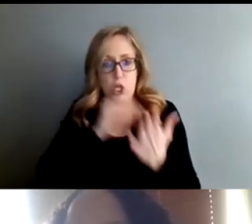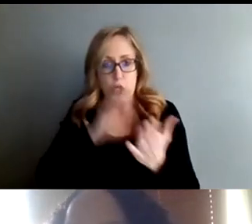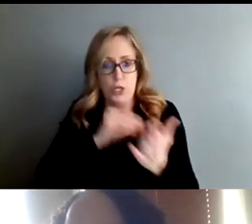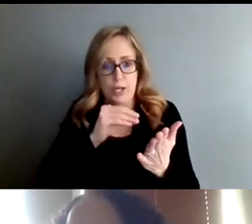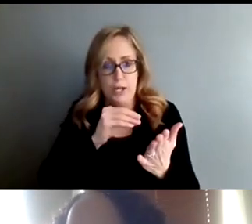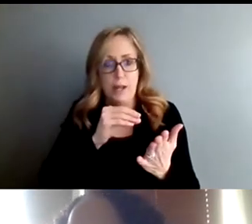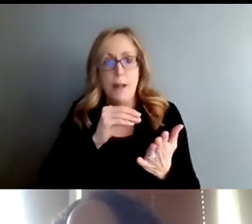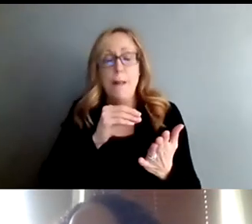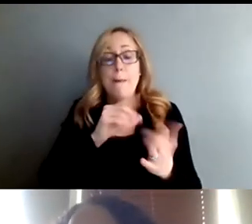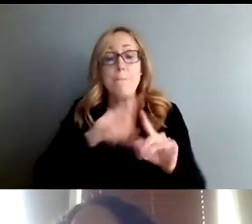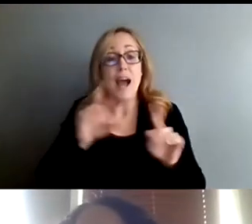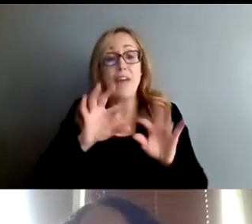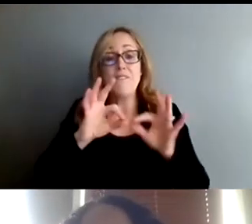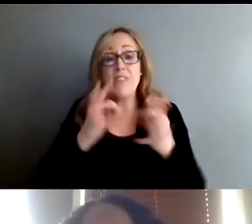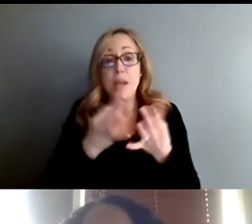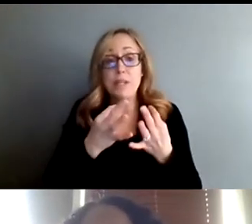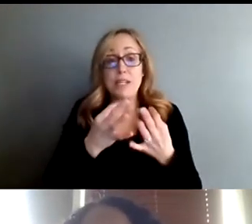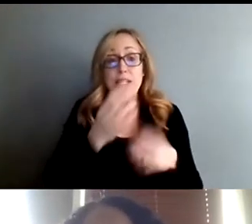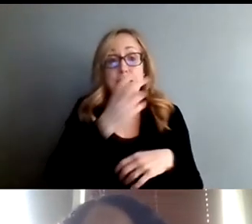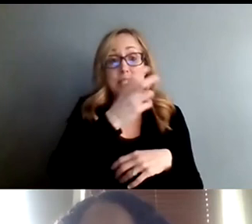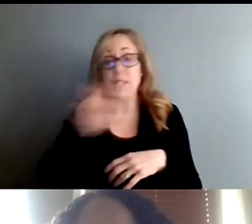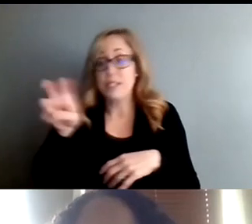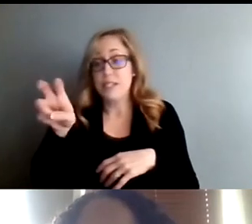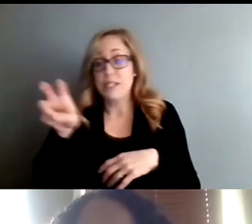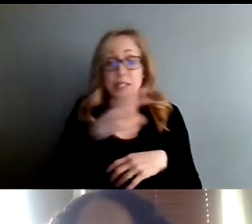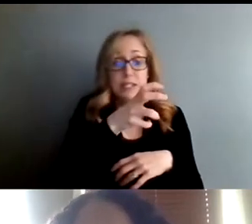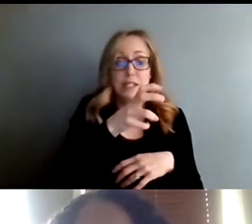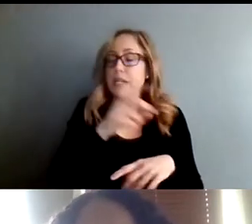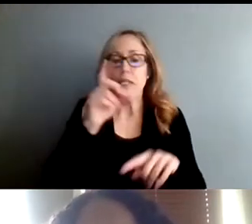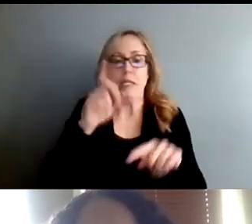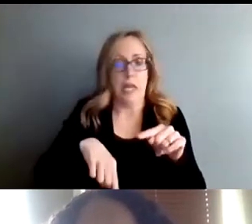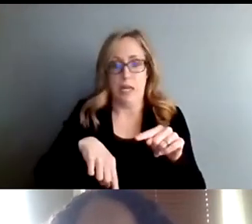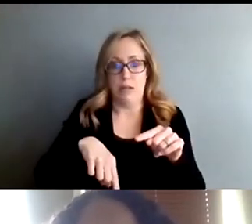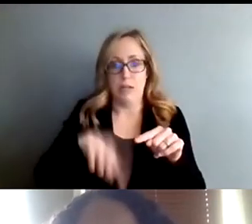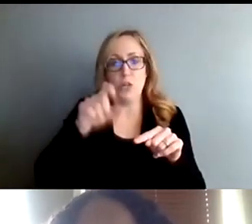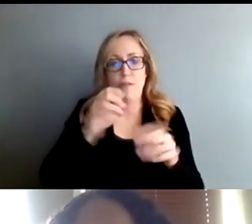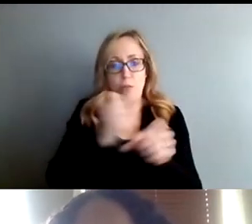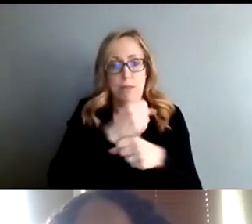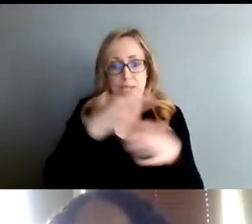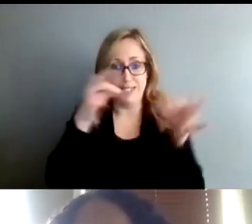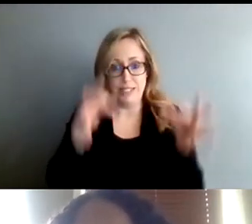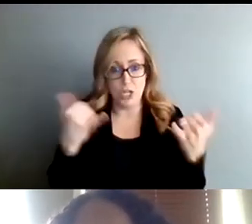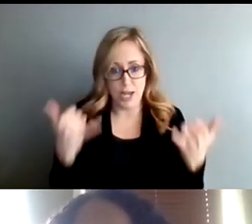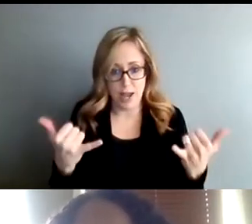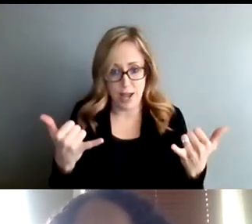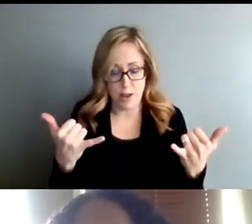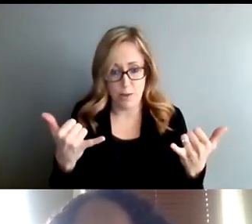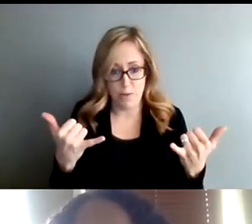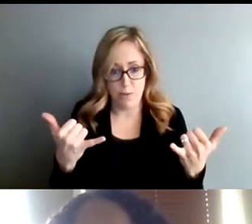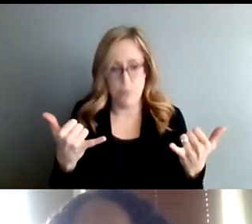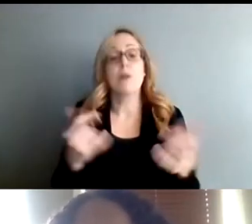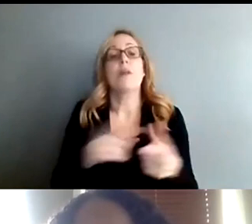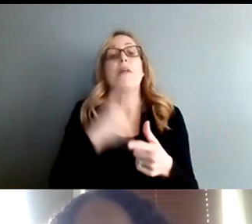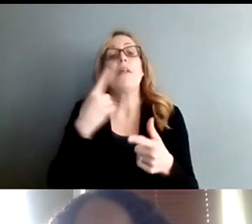to shift, however, from remote to in-person in that 1 month span. You're going to make a decision now, and then